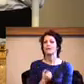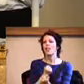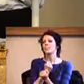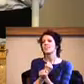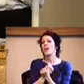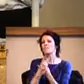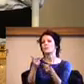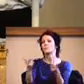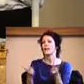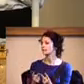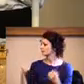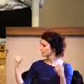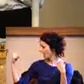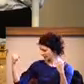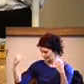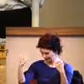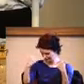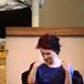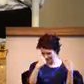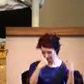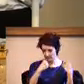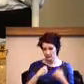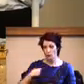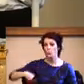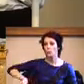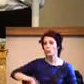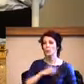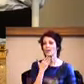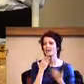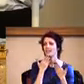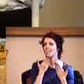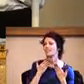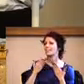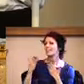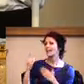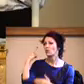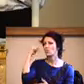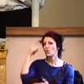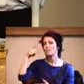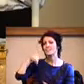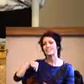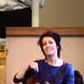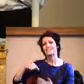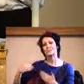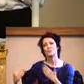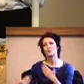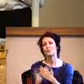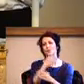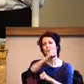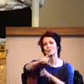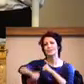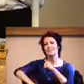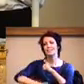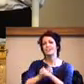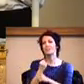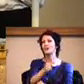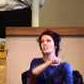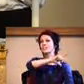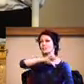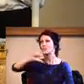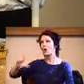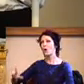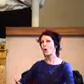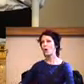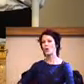place yes God we thank you for this new year Lord we thank you for